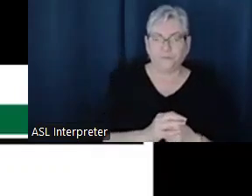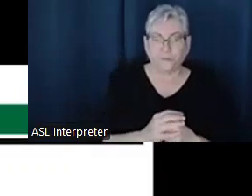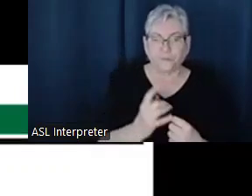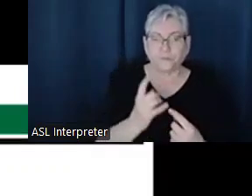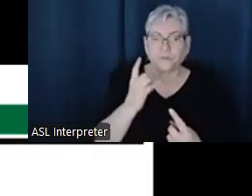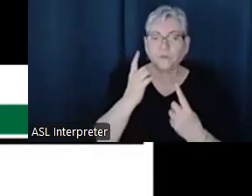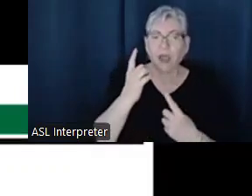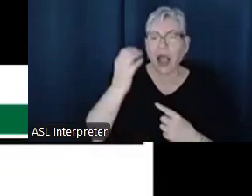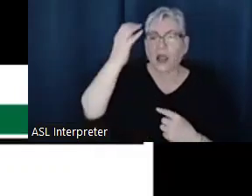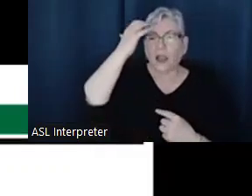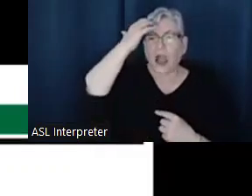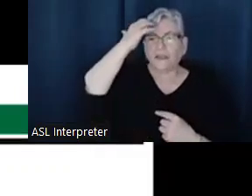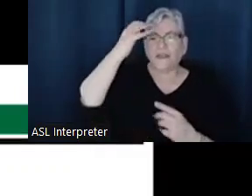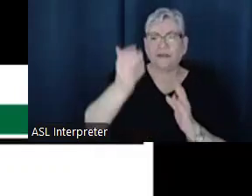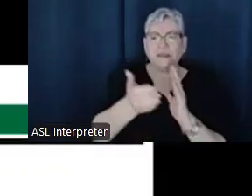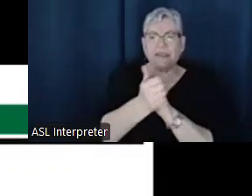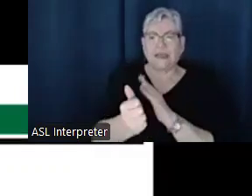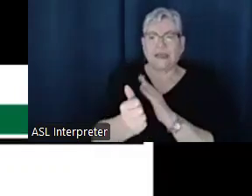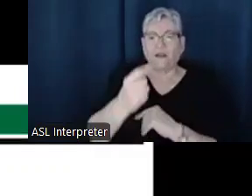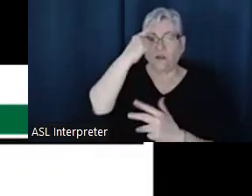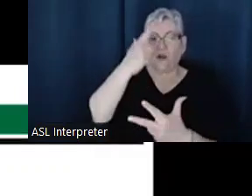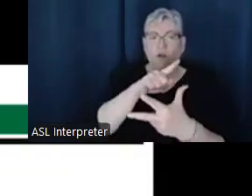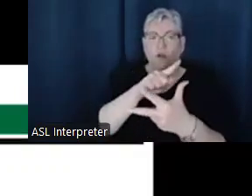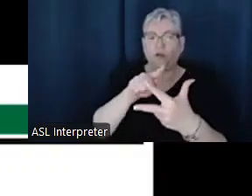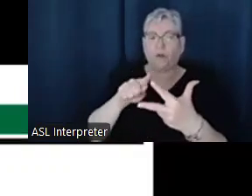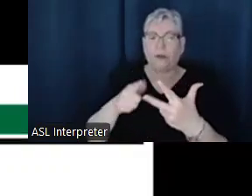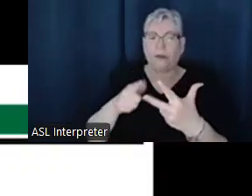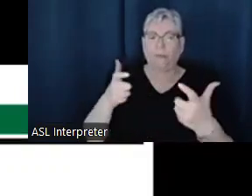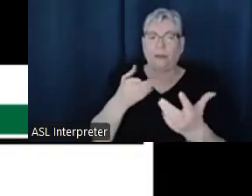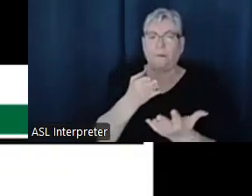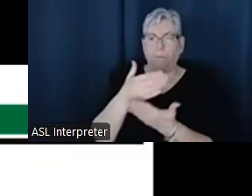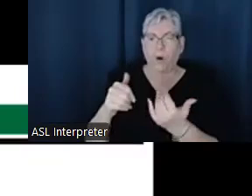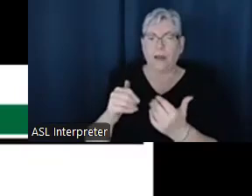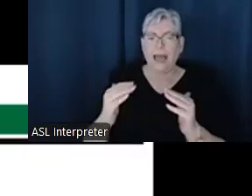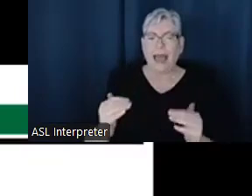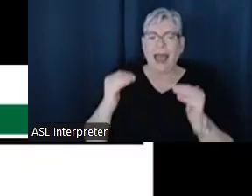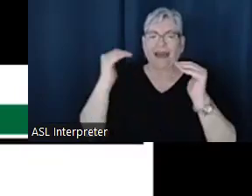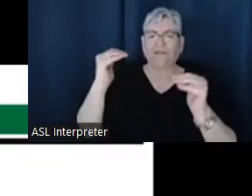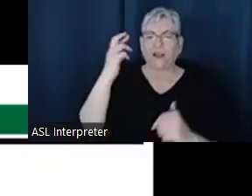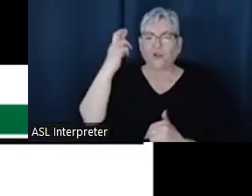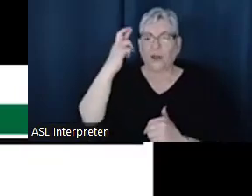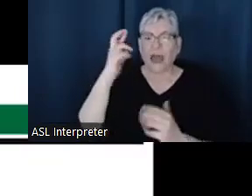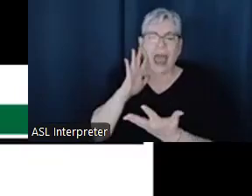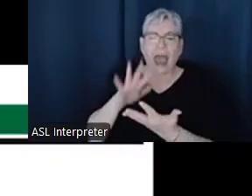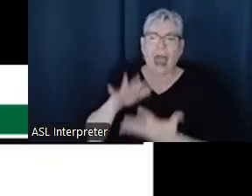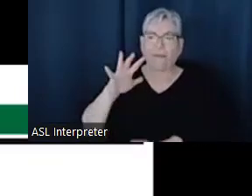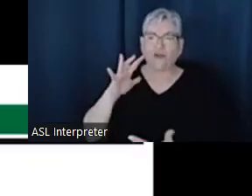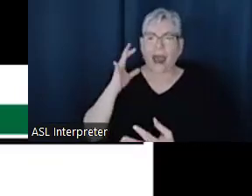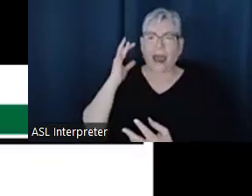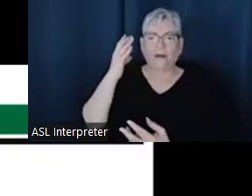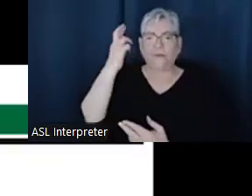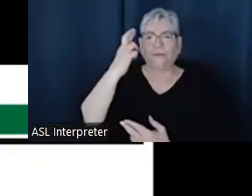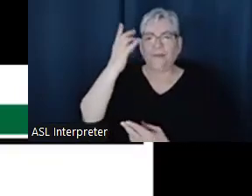think around three main components. So advanced reasoning, abstract reasoning, or abstract thinking rather,